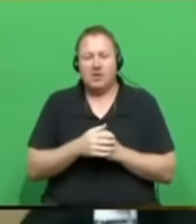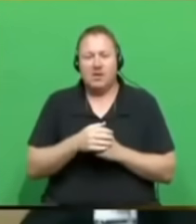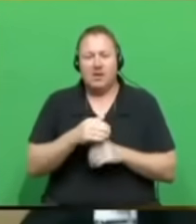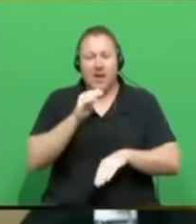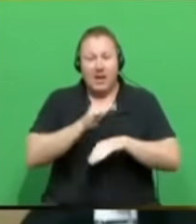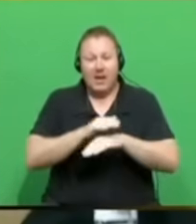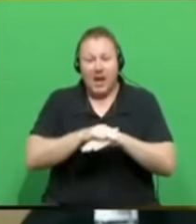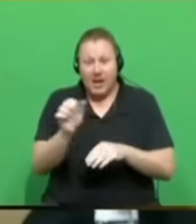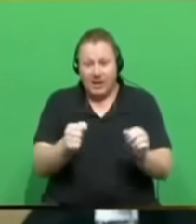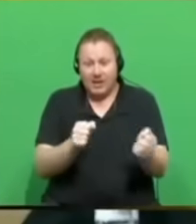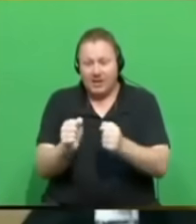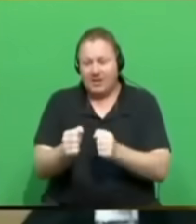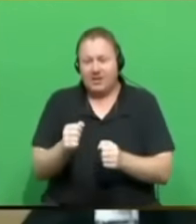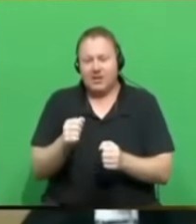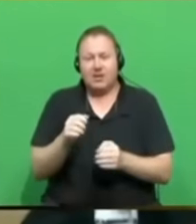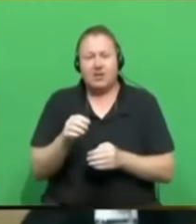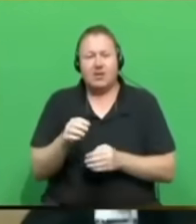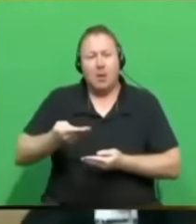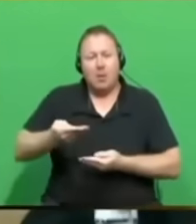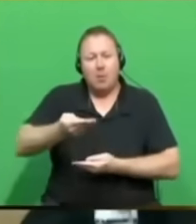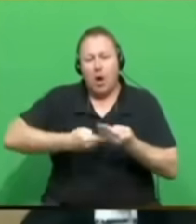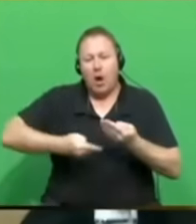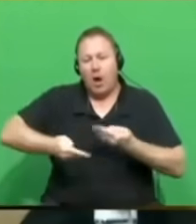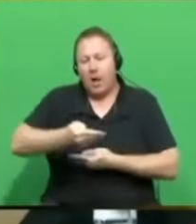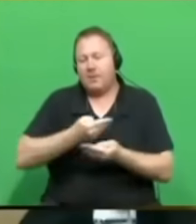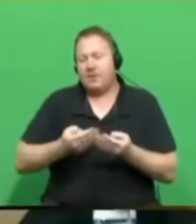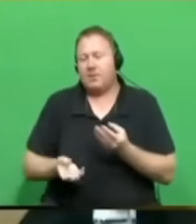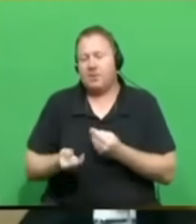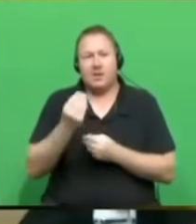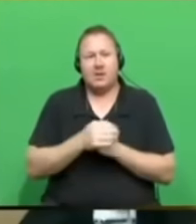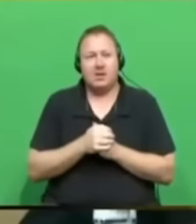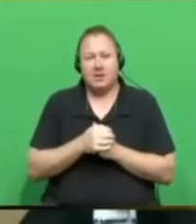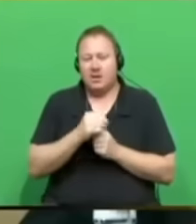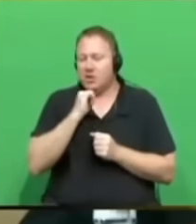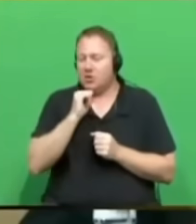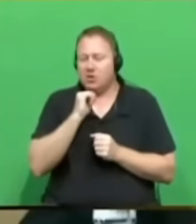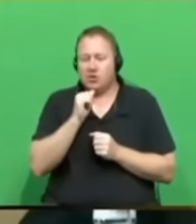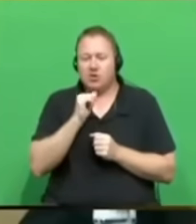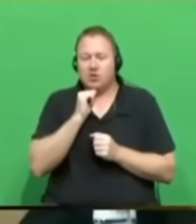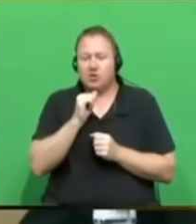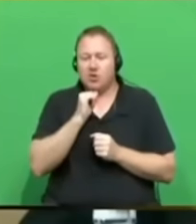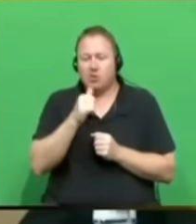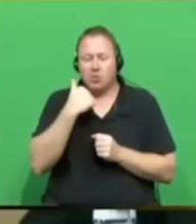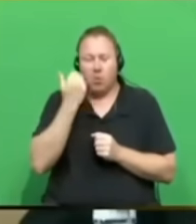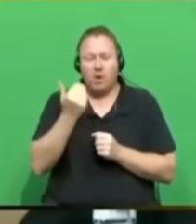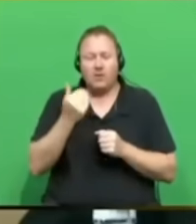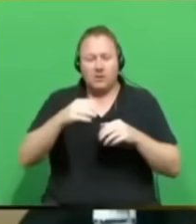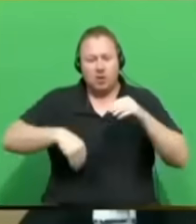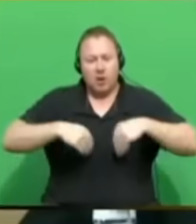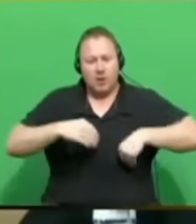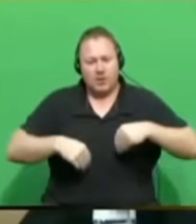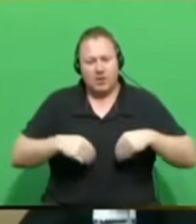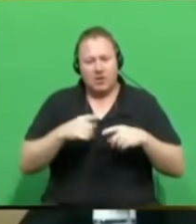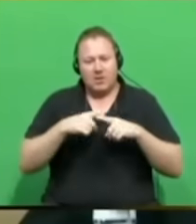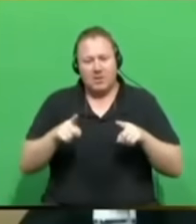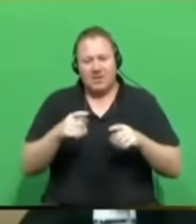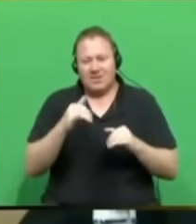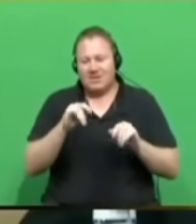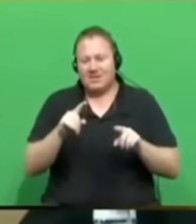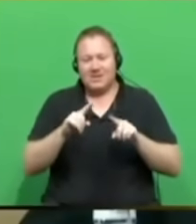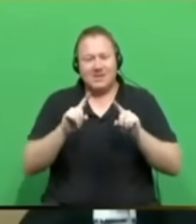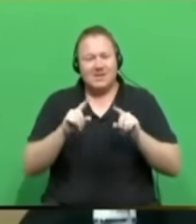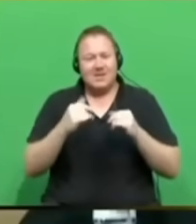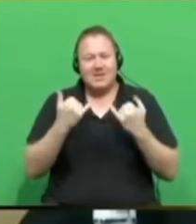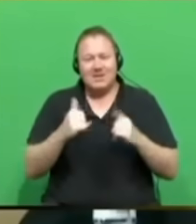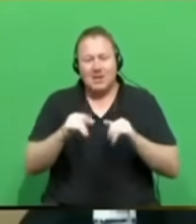recipients of bribes. So while you preach zero tolerance against corruption, but you still can't fire ministers who